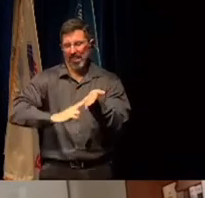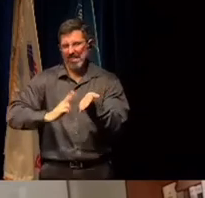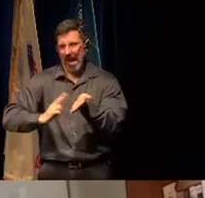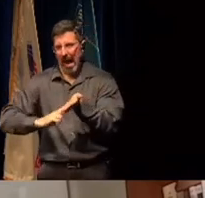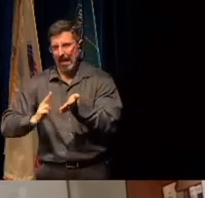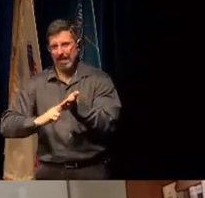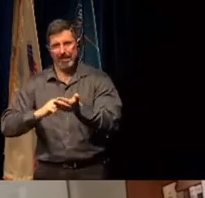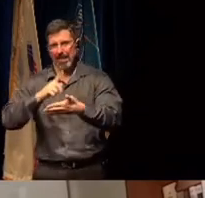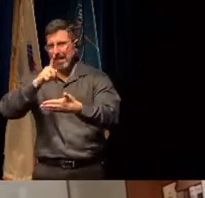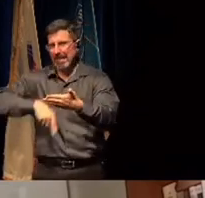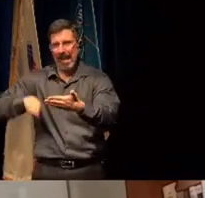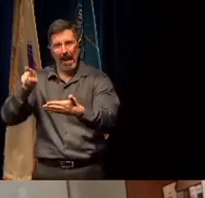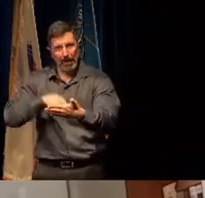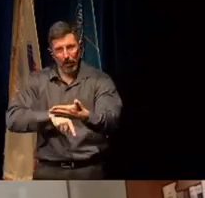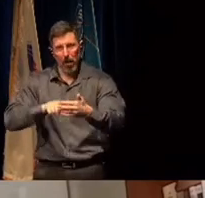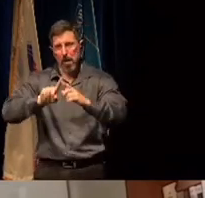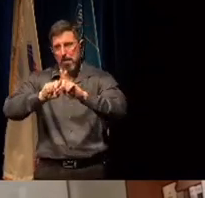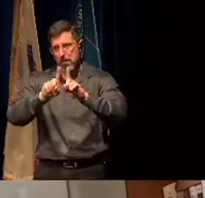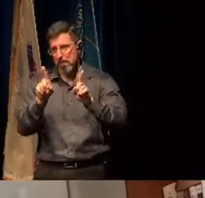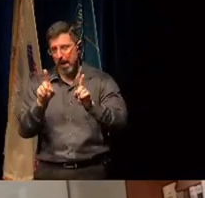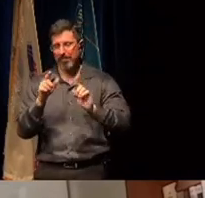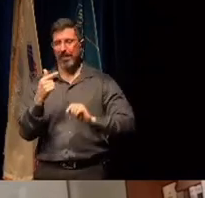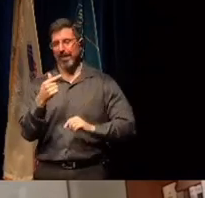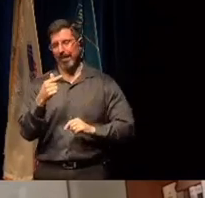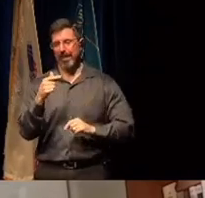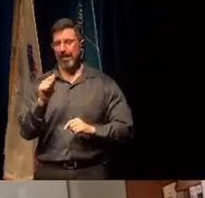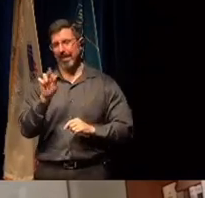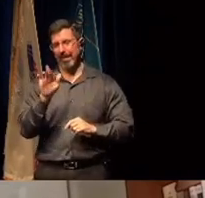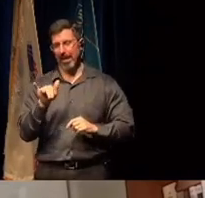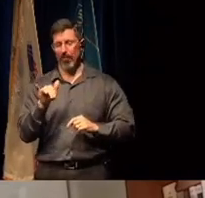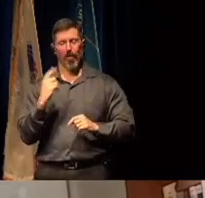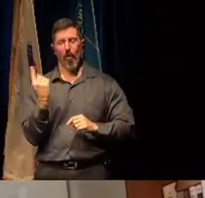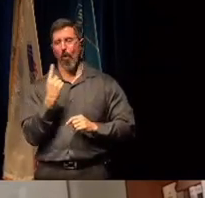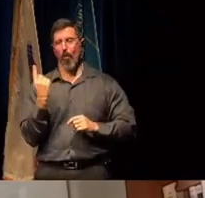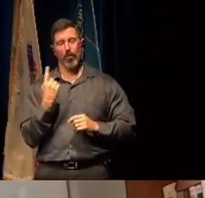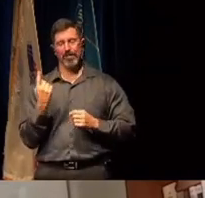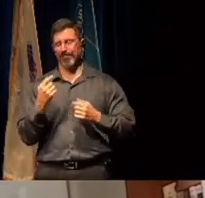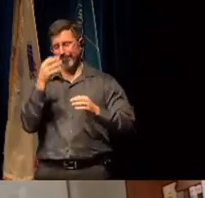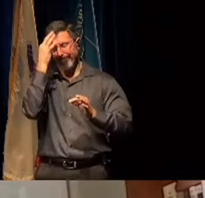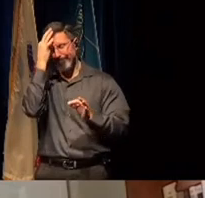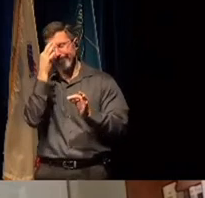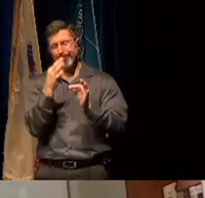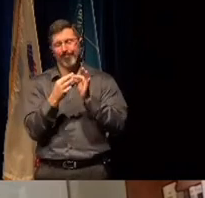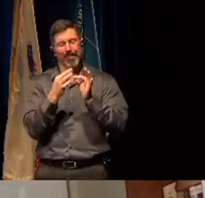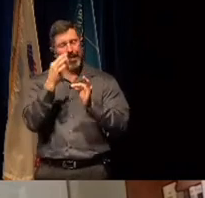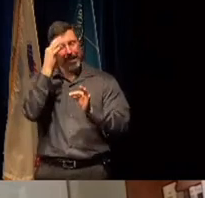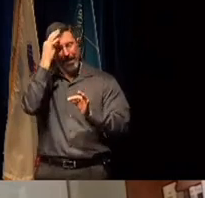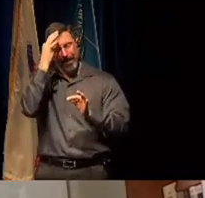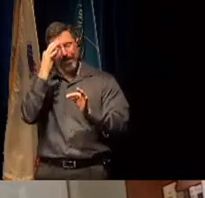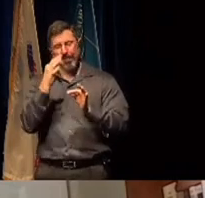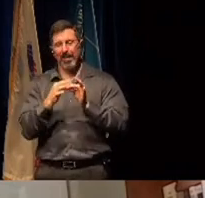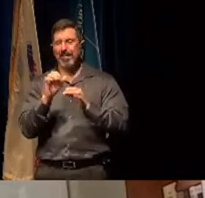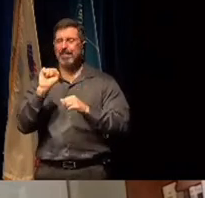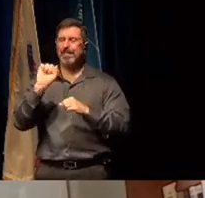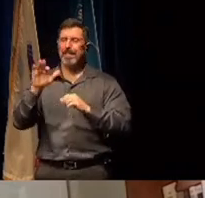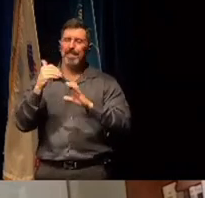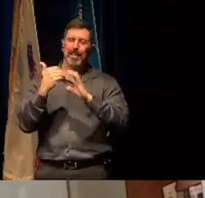Well, Gary, ever affable, ever full of faith, Gary sent an email to the publishing team which said in